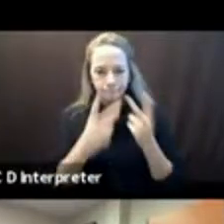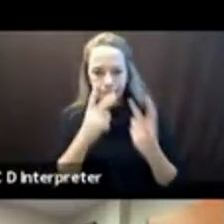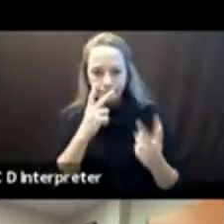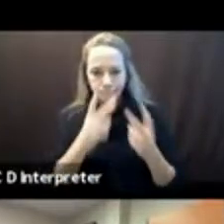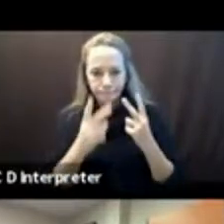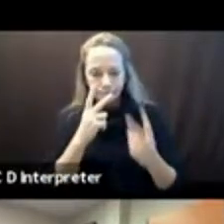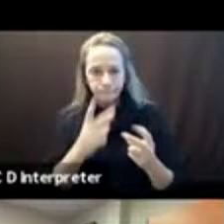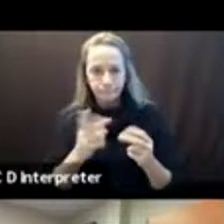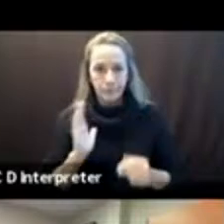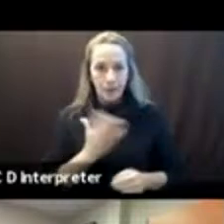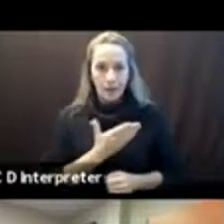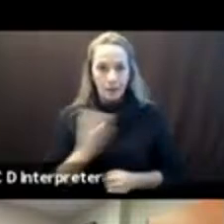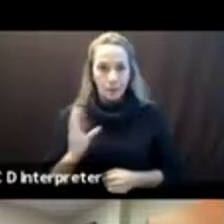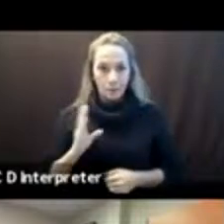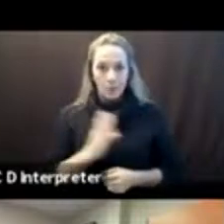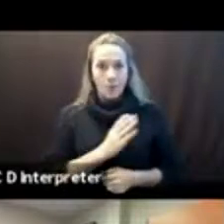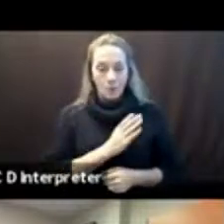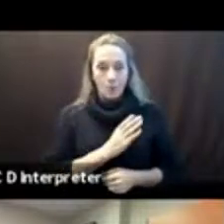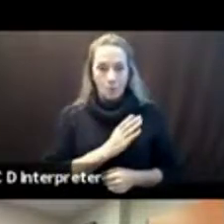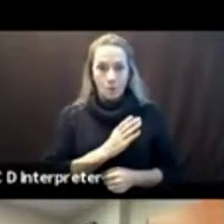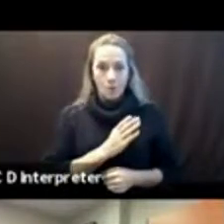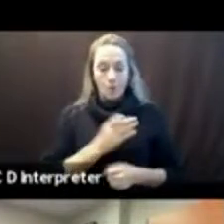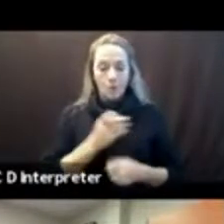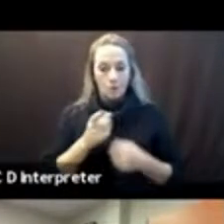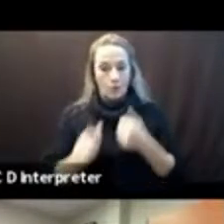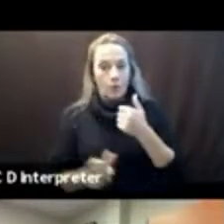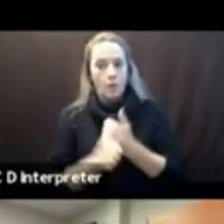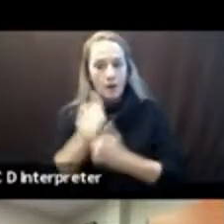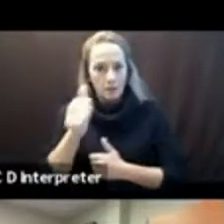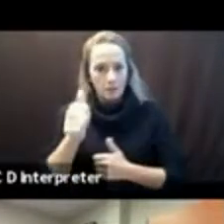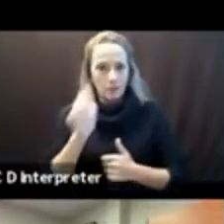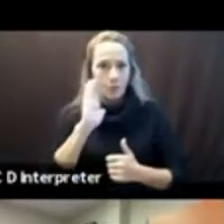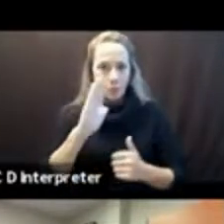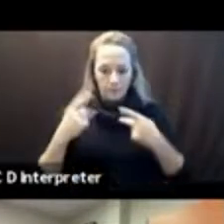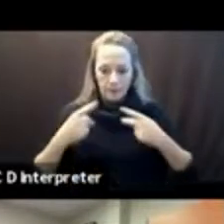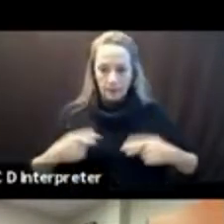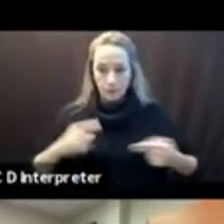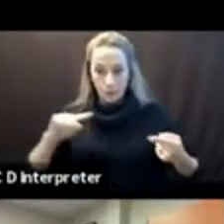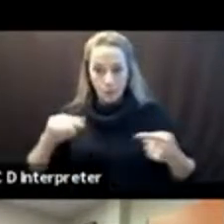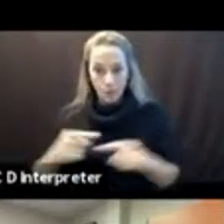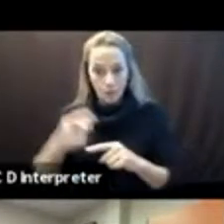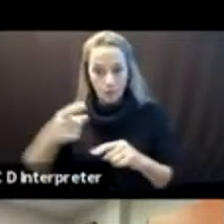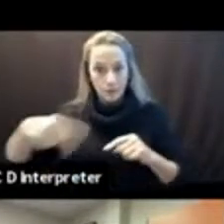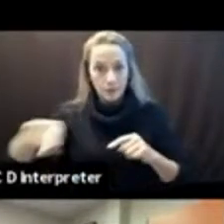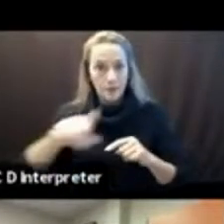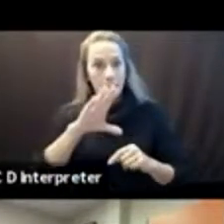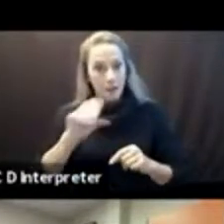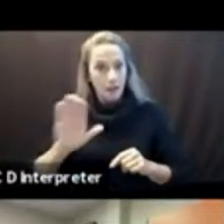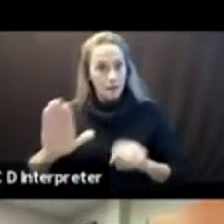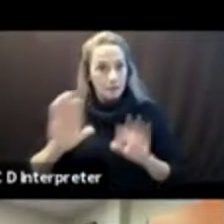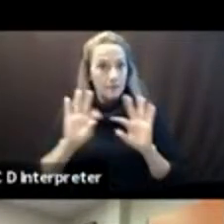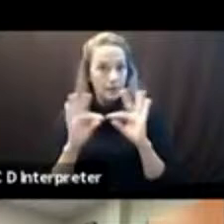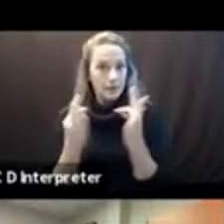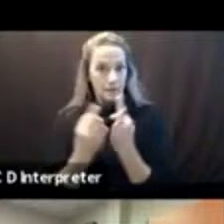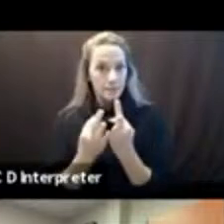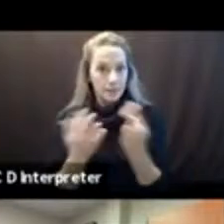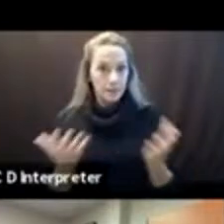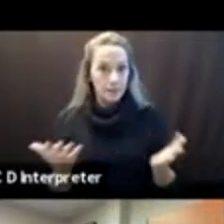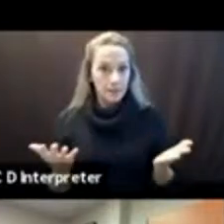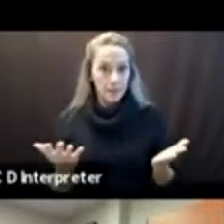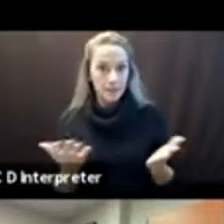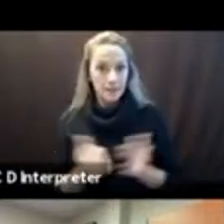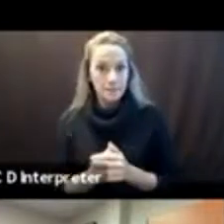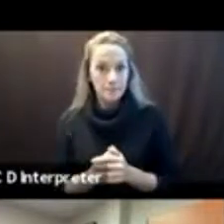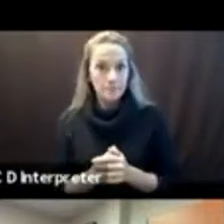our board has been threatened with physical violence to us and our families, as a matter of fact. And I'm assuming